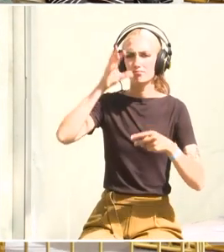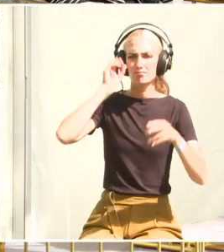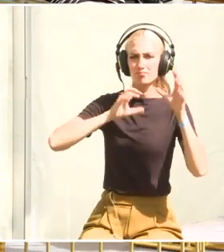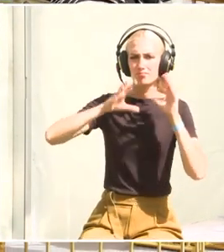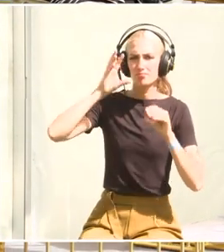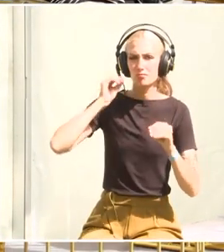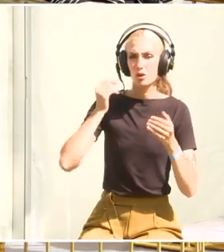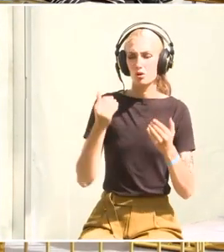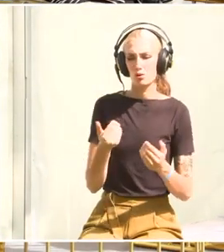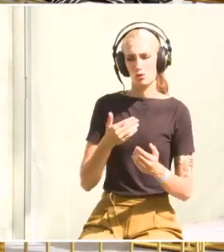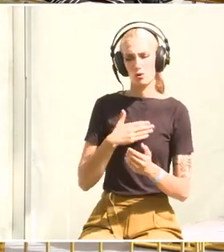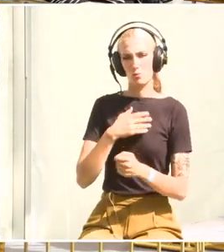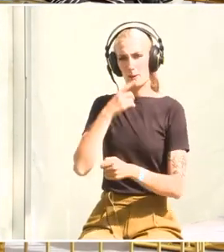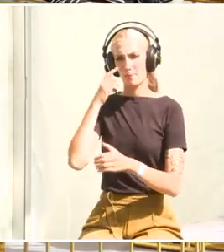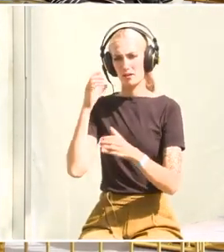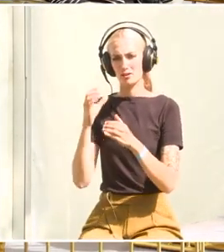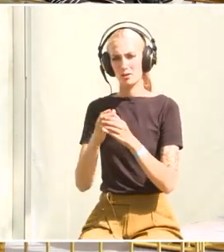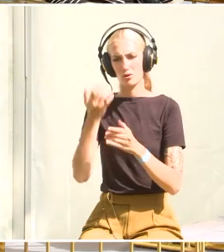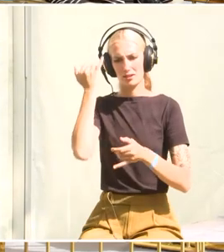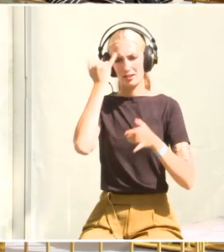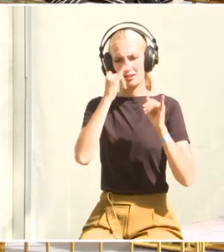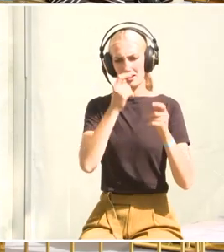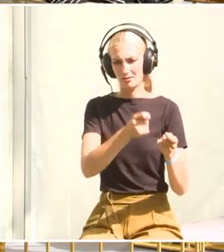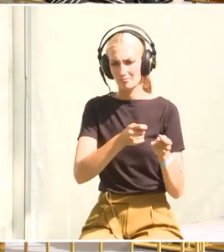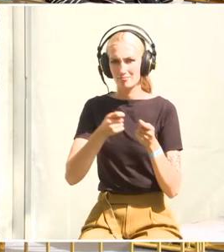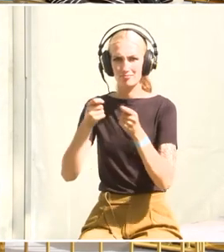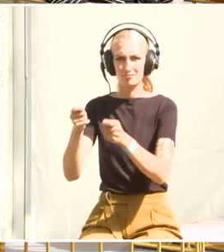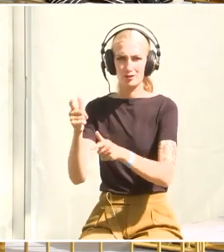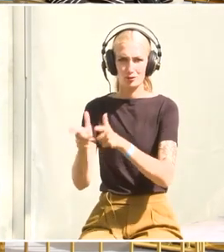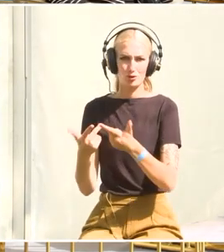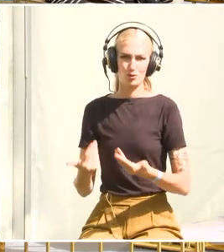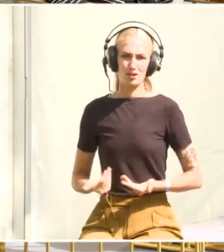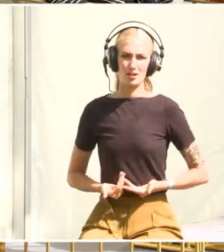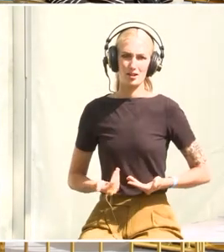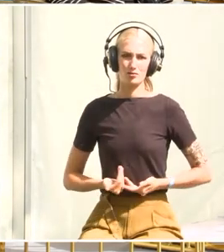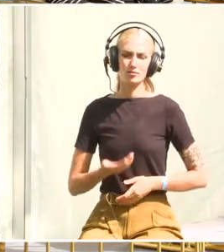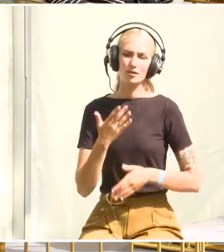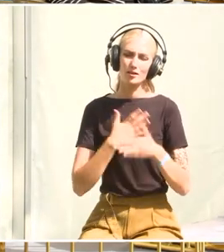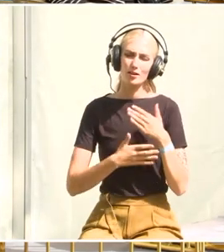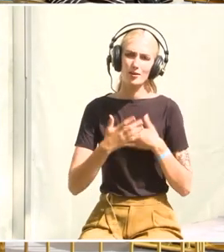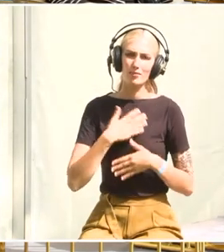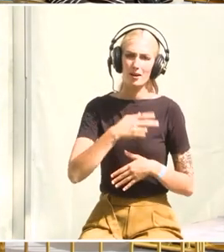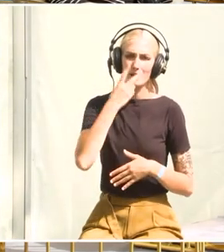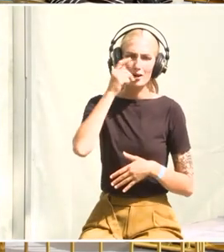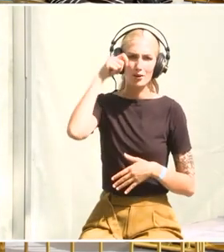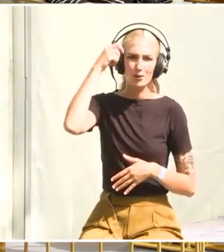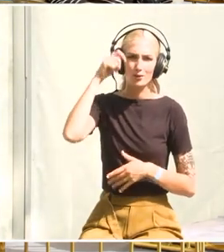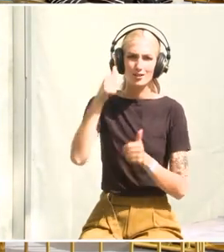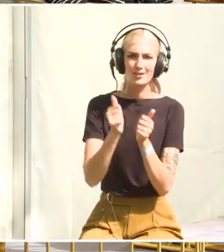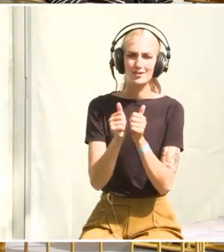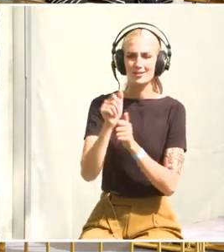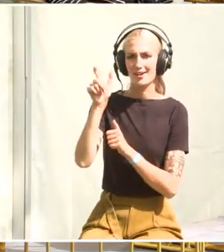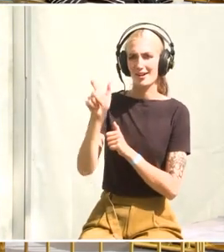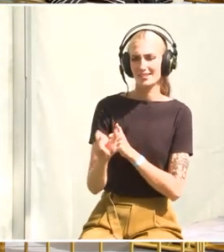team is bringing those ideas also in the real life. And I'm glad to see my course mate also here with whom we